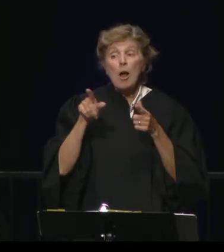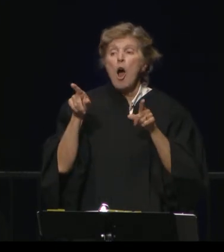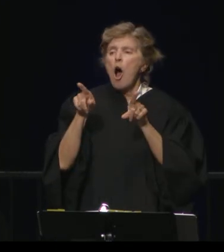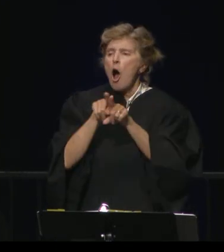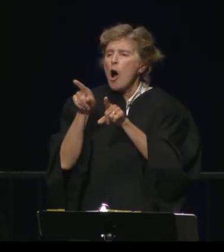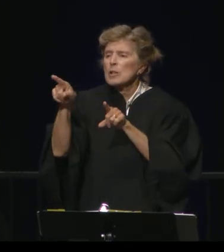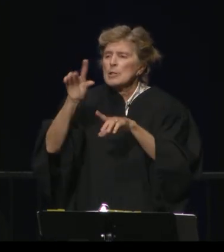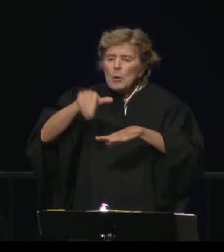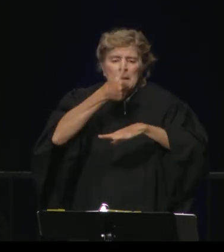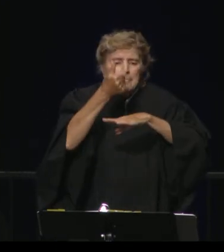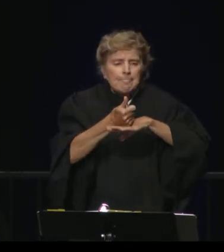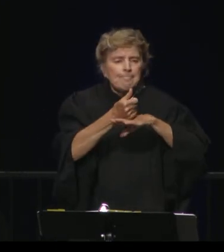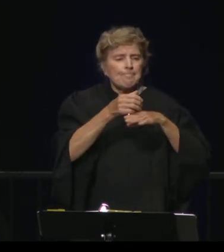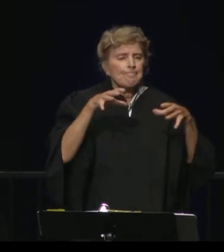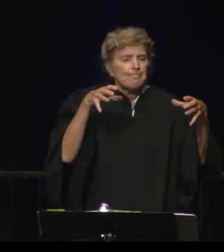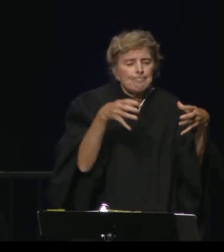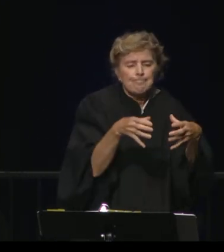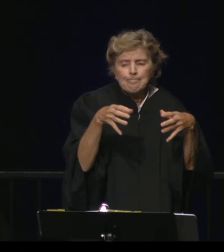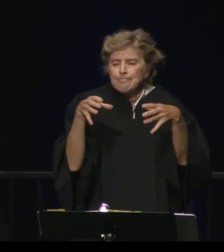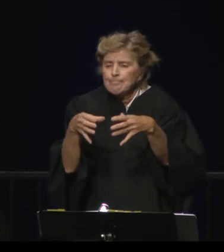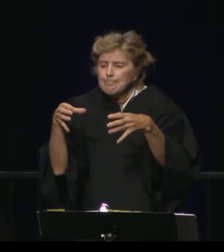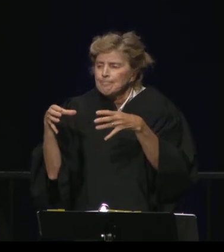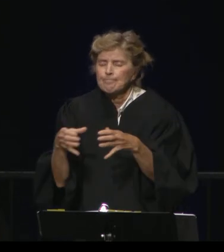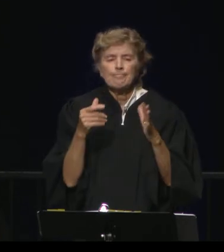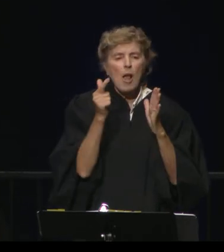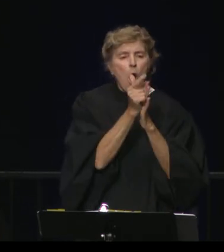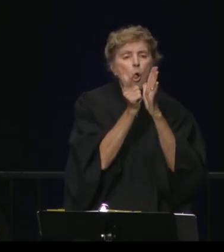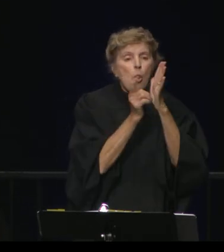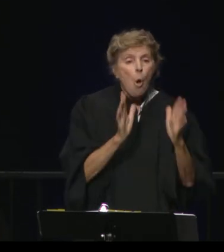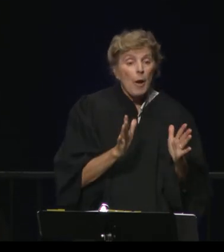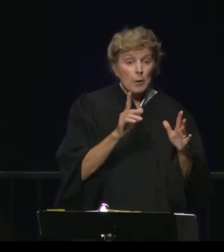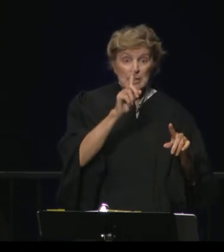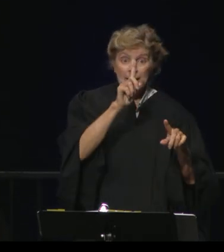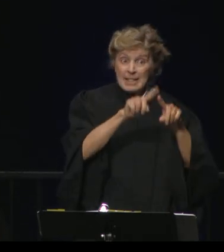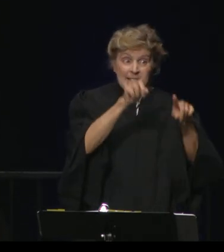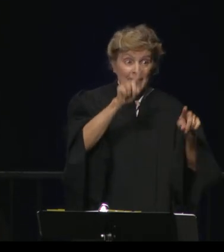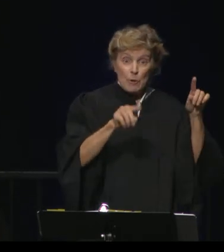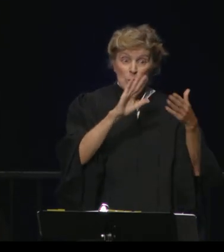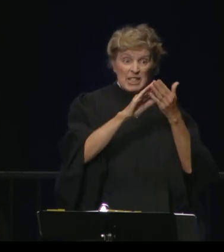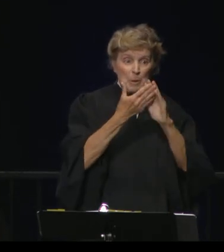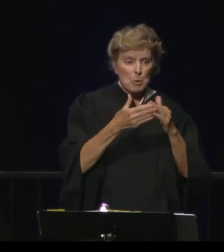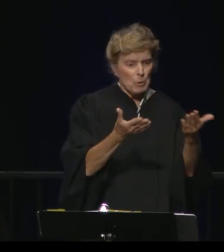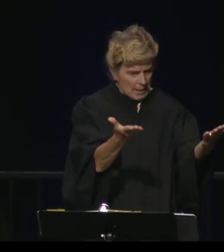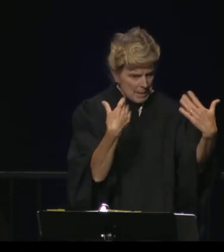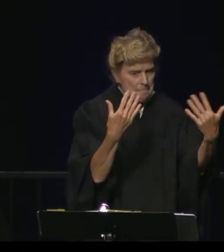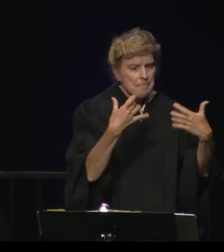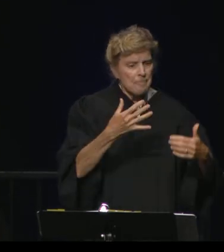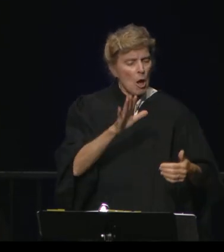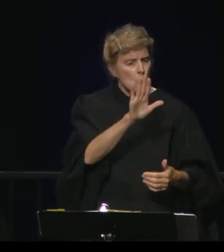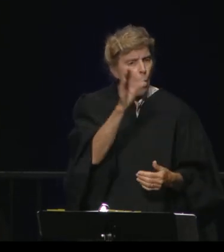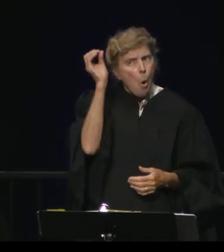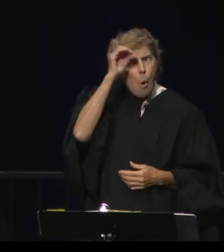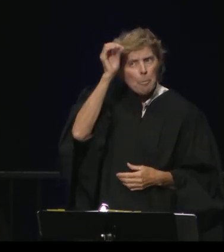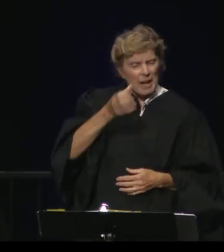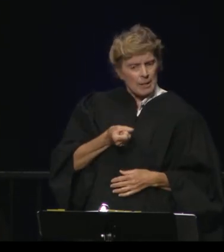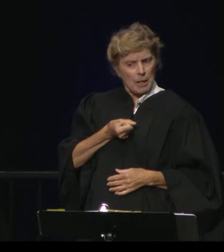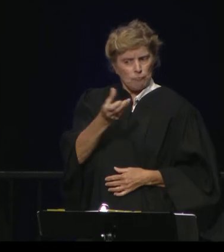forums and platforms where lawyers from diverse communities can voice their opinions and how